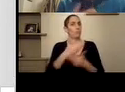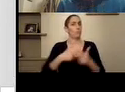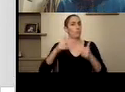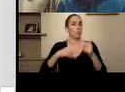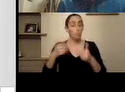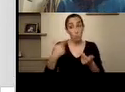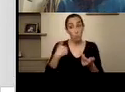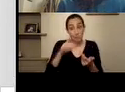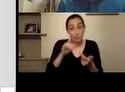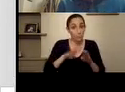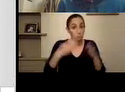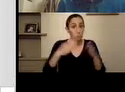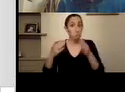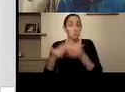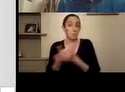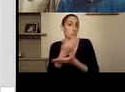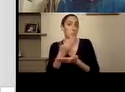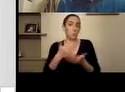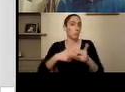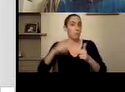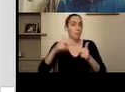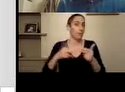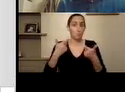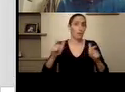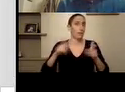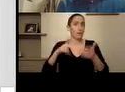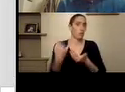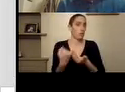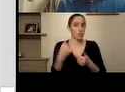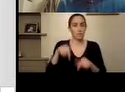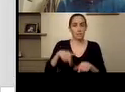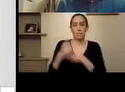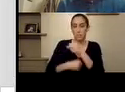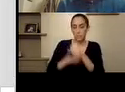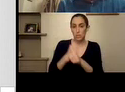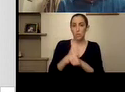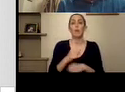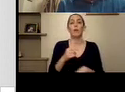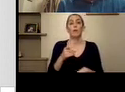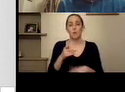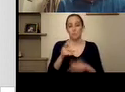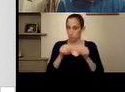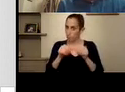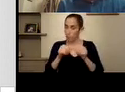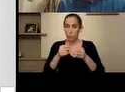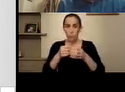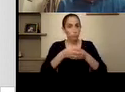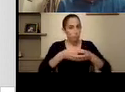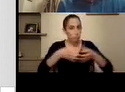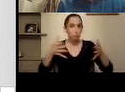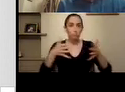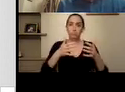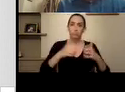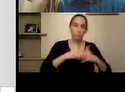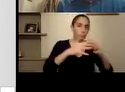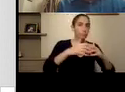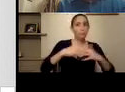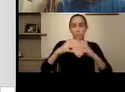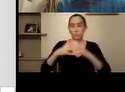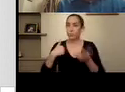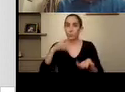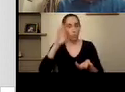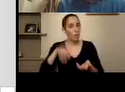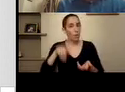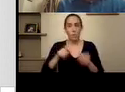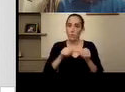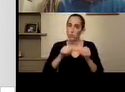year. And the next couple of slides just show you some of the other ones that will be happening, because we know we need to continue to grow as a medical center and university. Here's our orthopedic